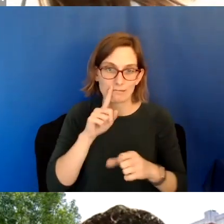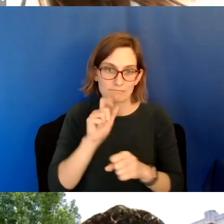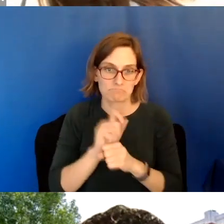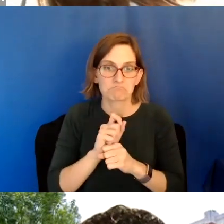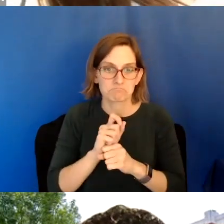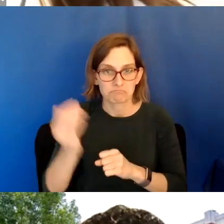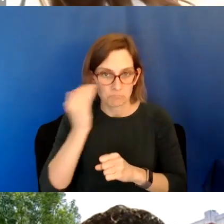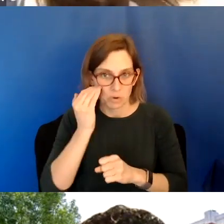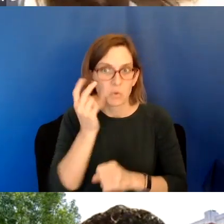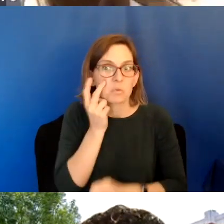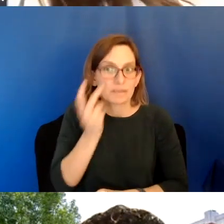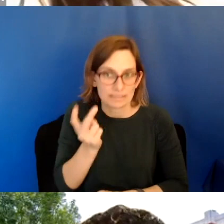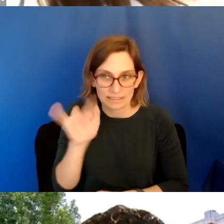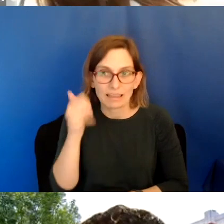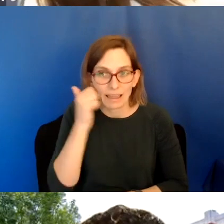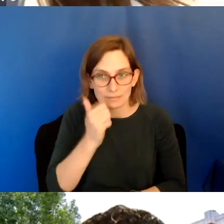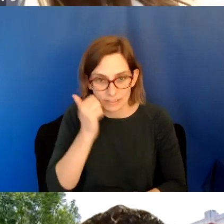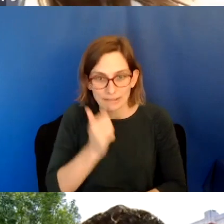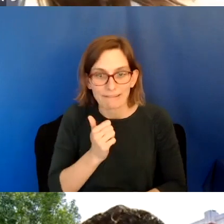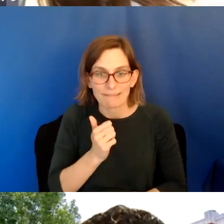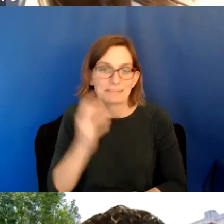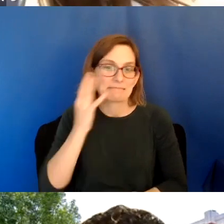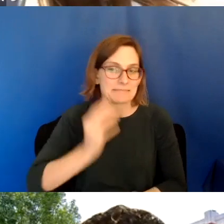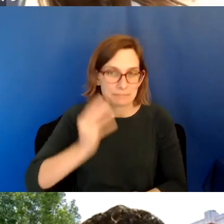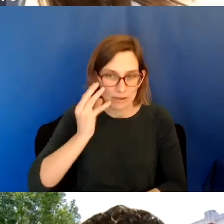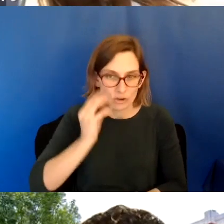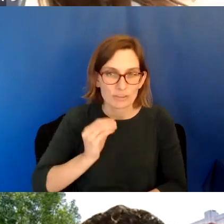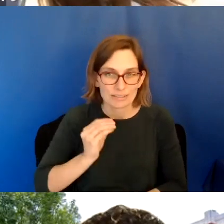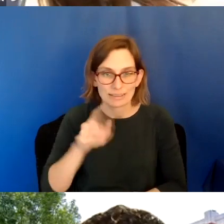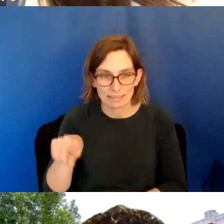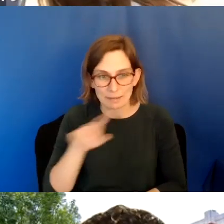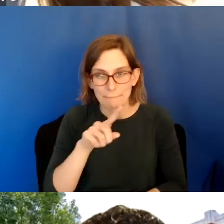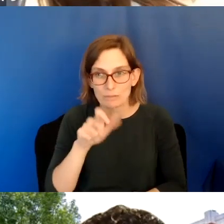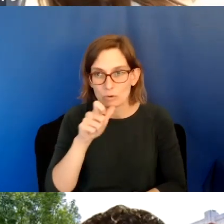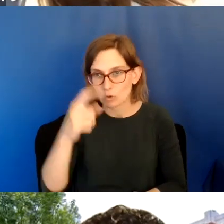see them every day, we've experienced them. And so I don't think